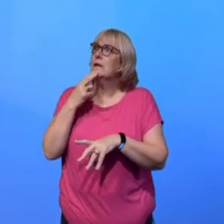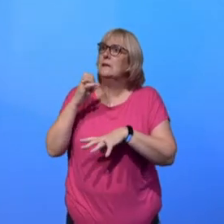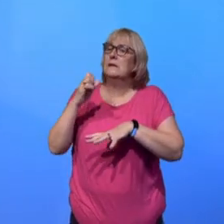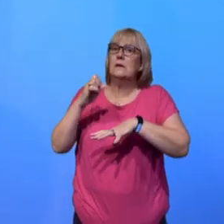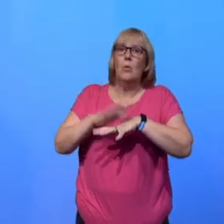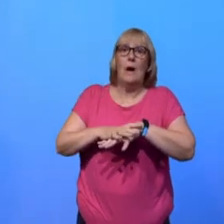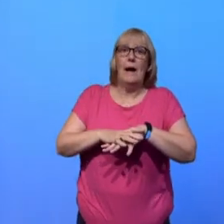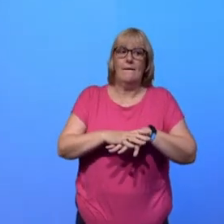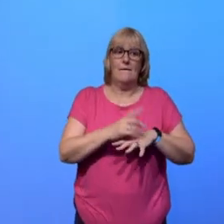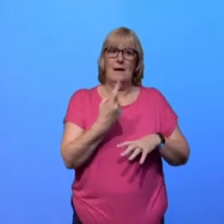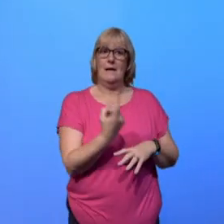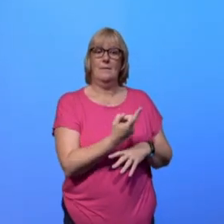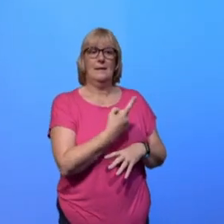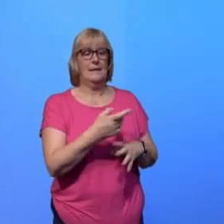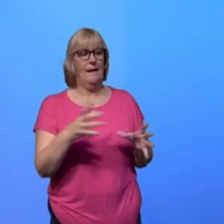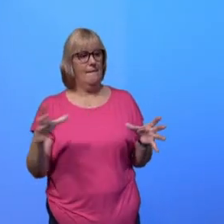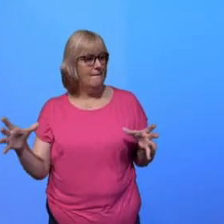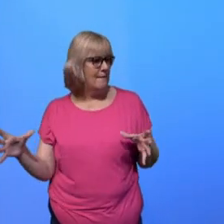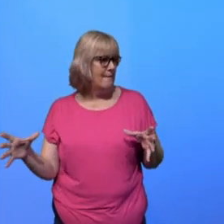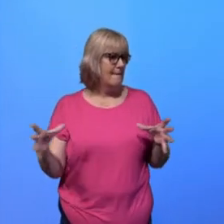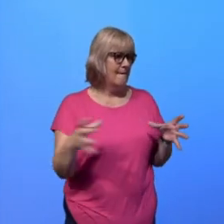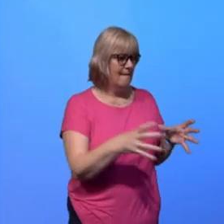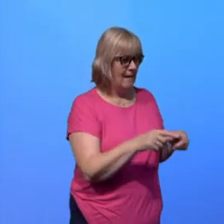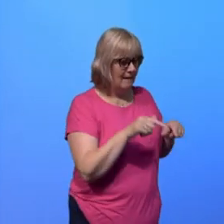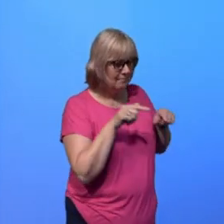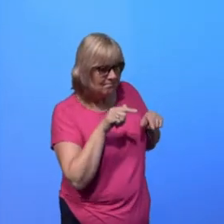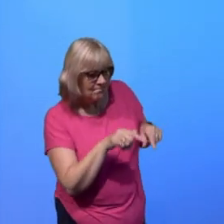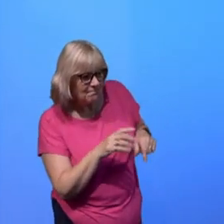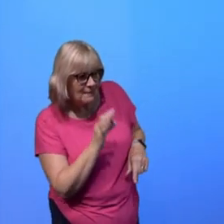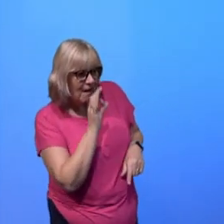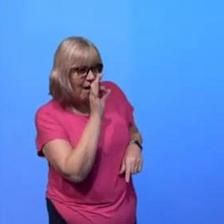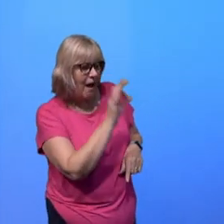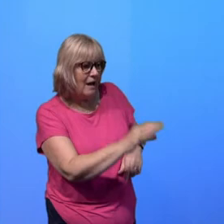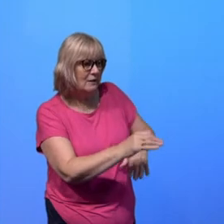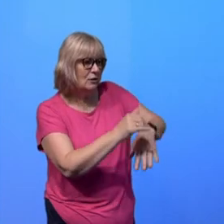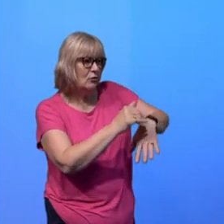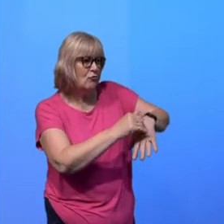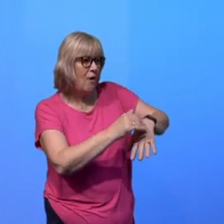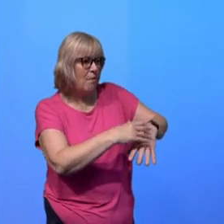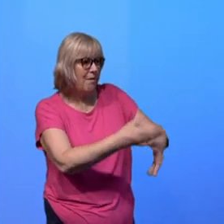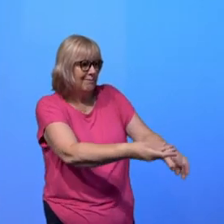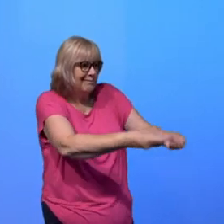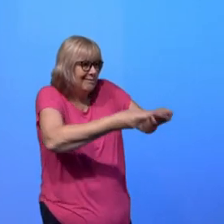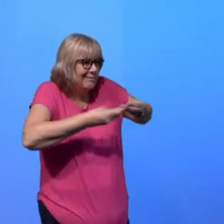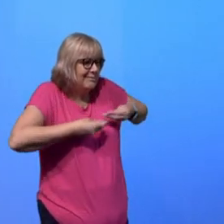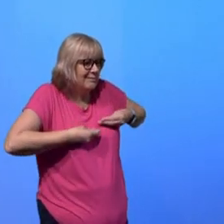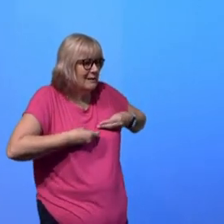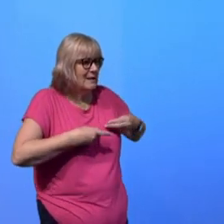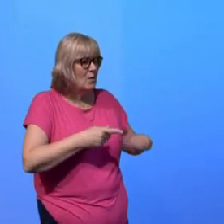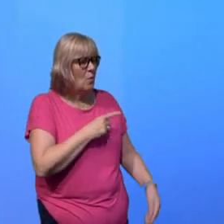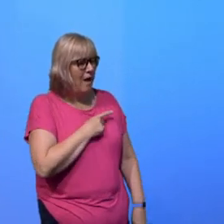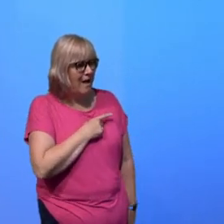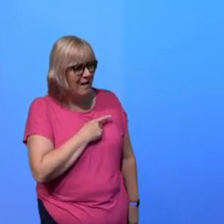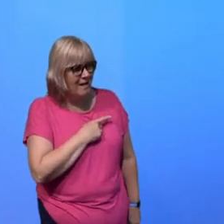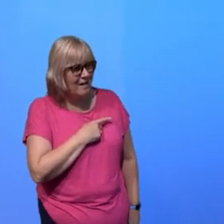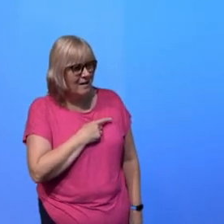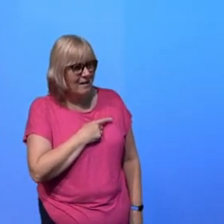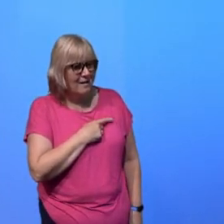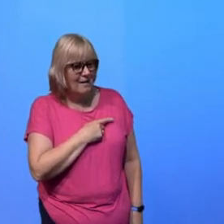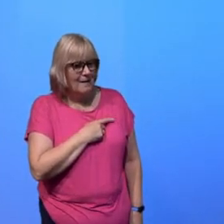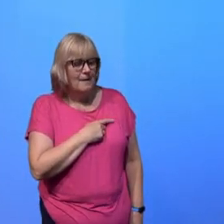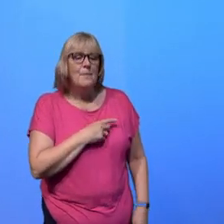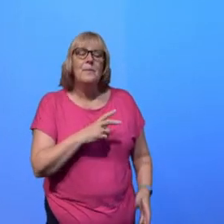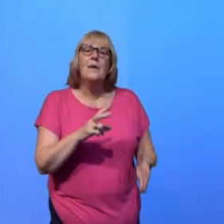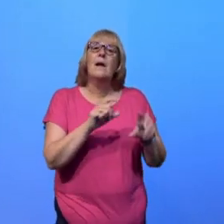Joshua says, why have you brought this trouble on us? Can we see that verse? Why have you brought this trouble on us? Don't you think that verse in